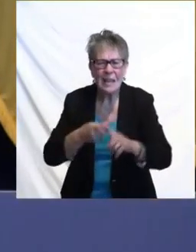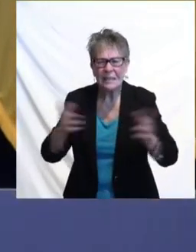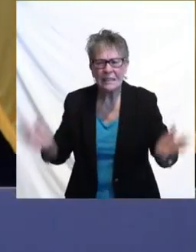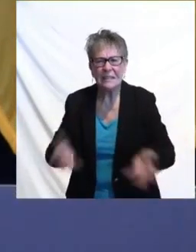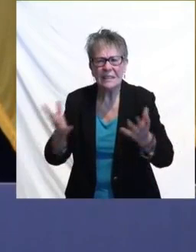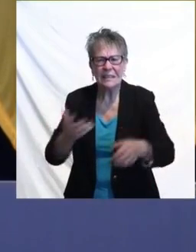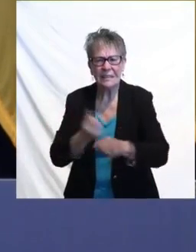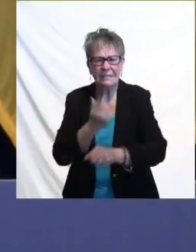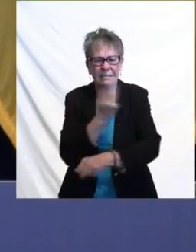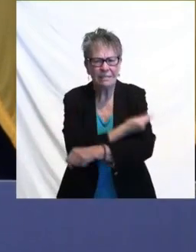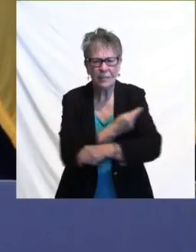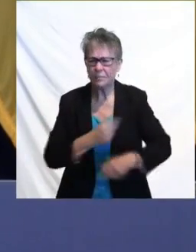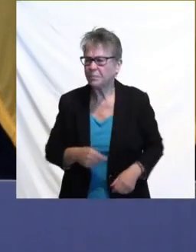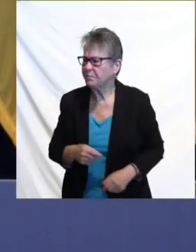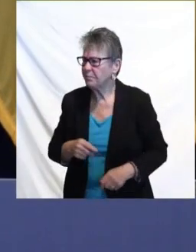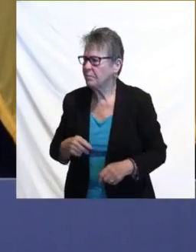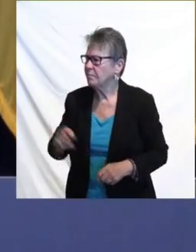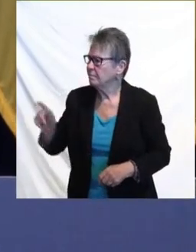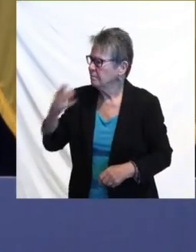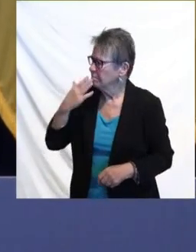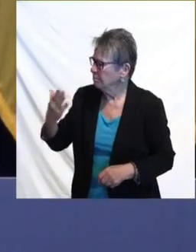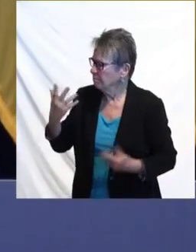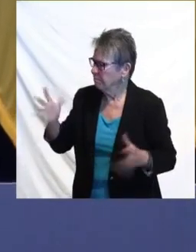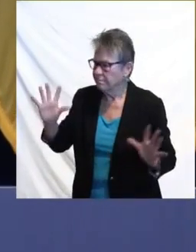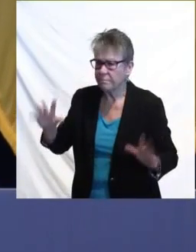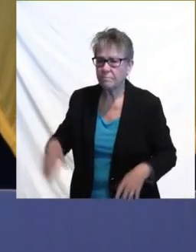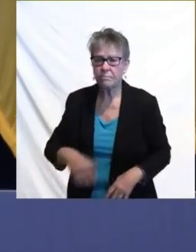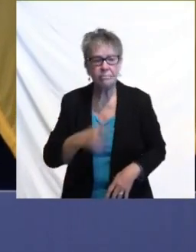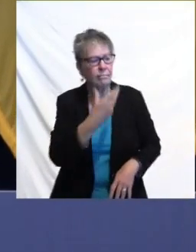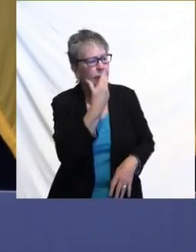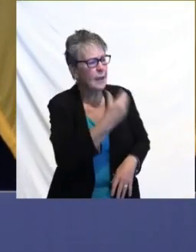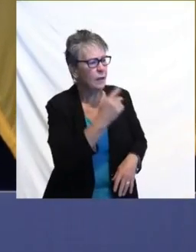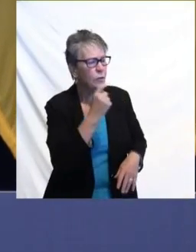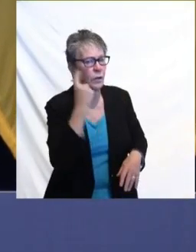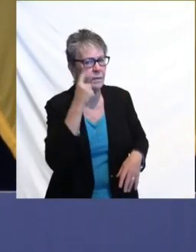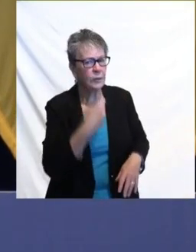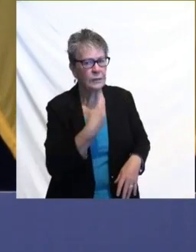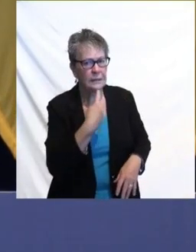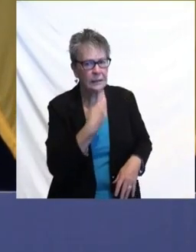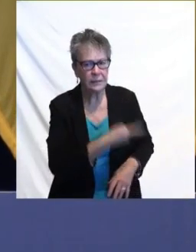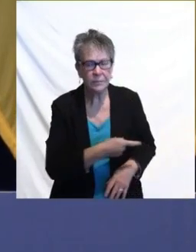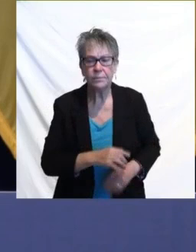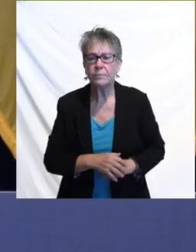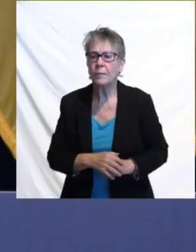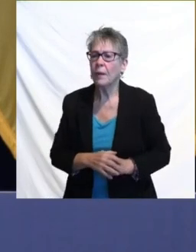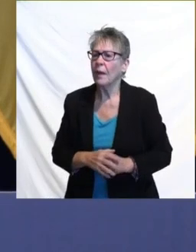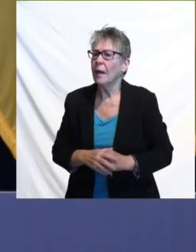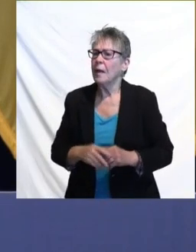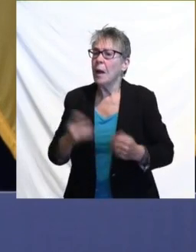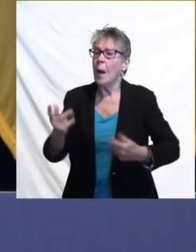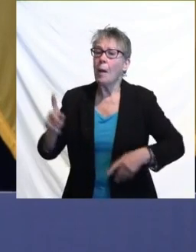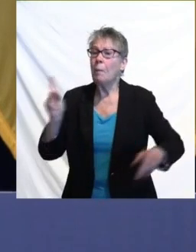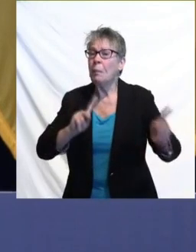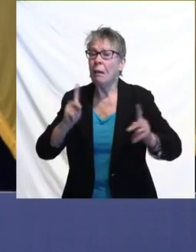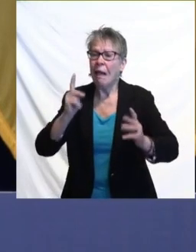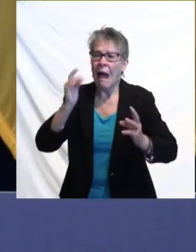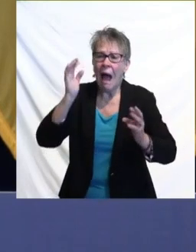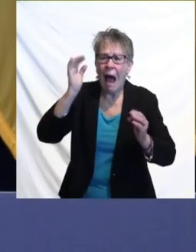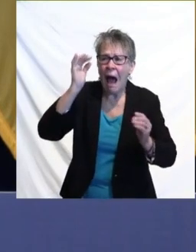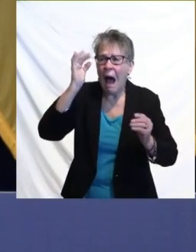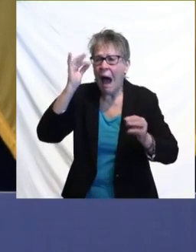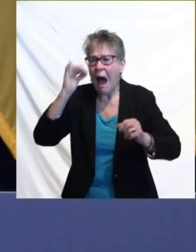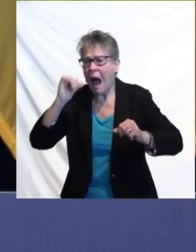I may. On the booster, what I'm hearing from Judy is don't overanalyze this, right? Don't overanalyze